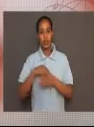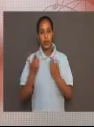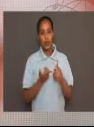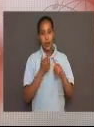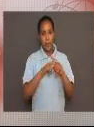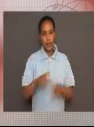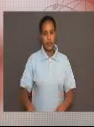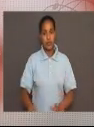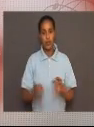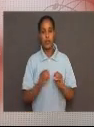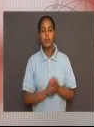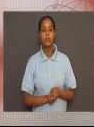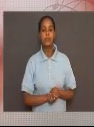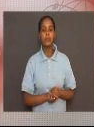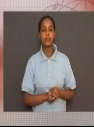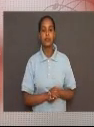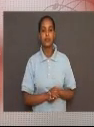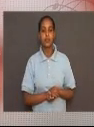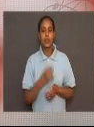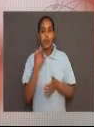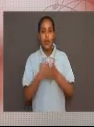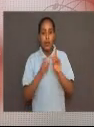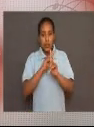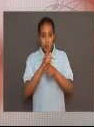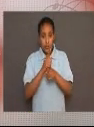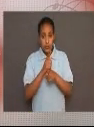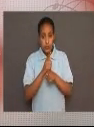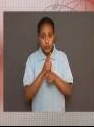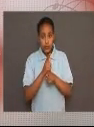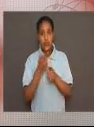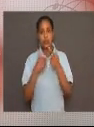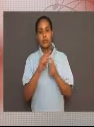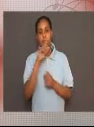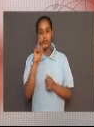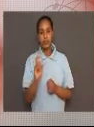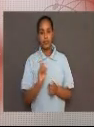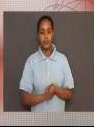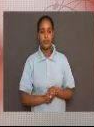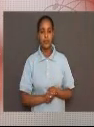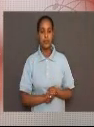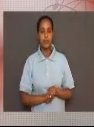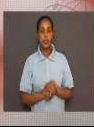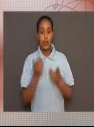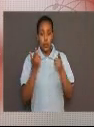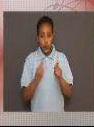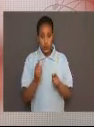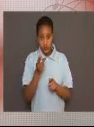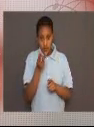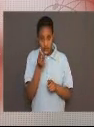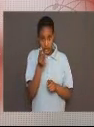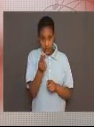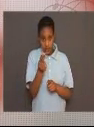Welcome back, students. What answer did you come up with? When the syringe